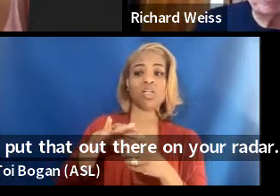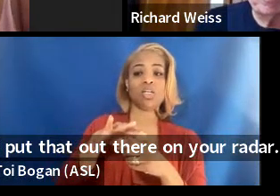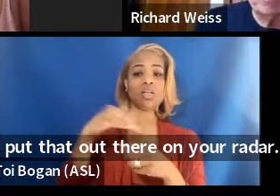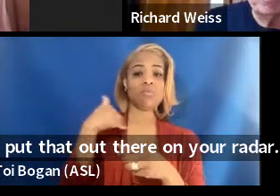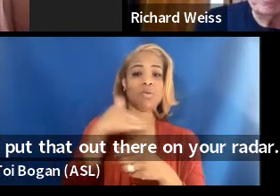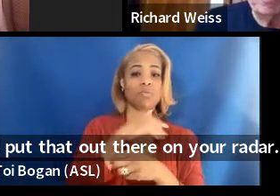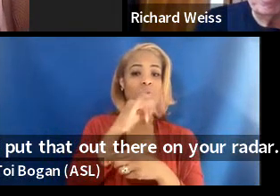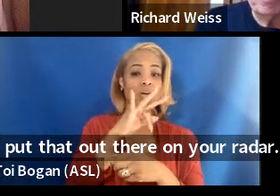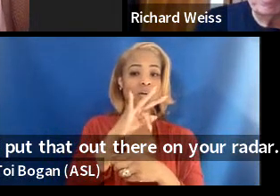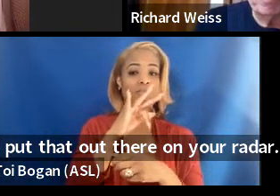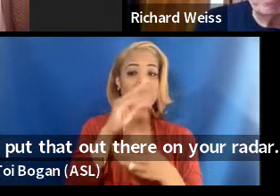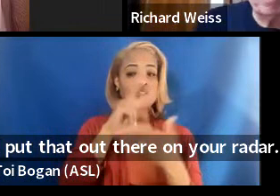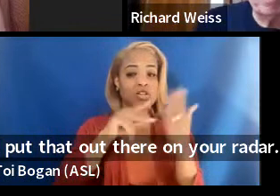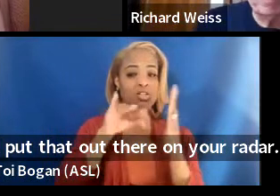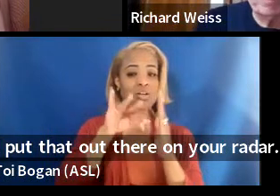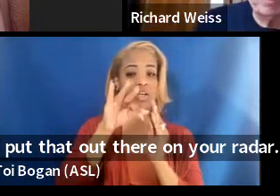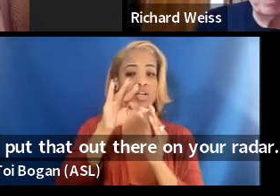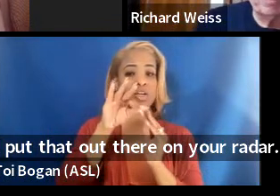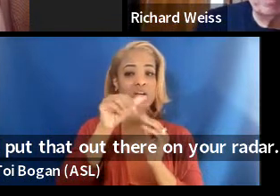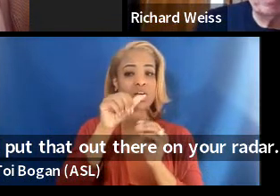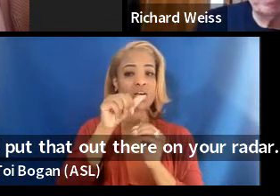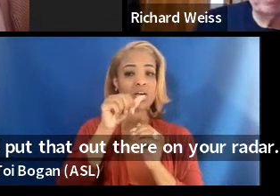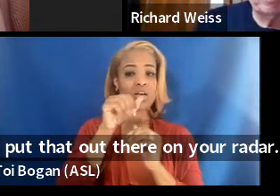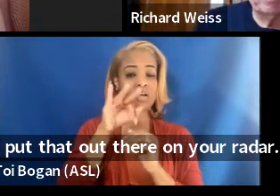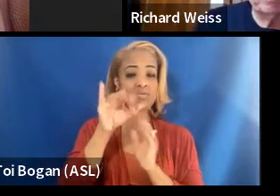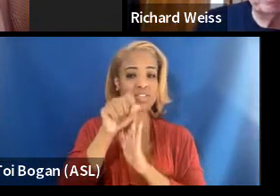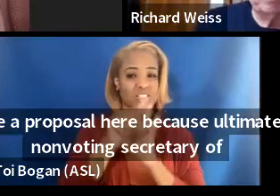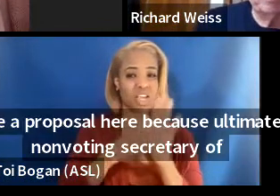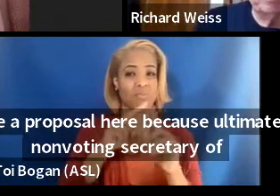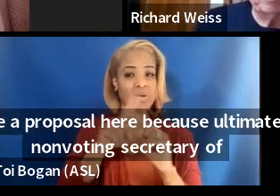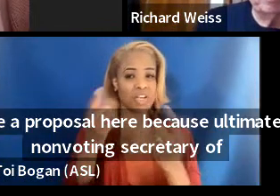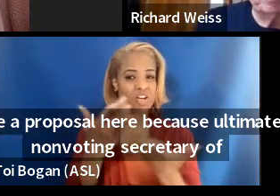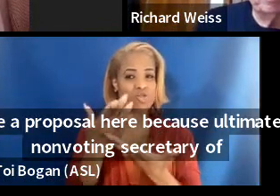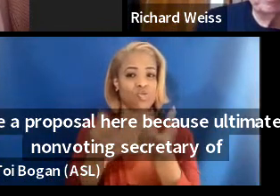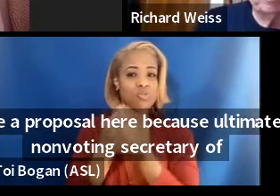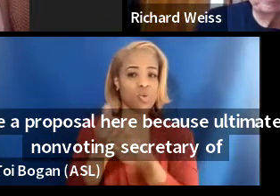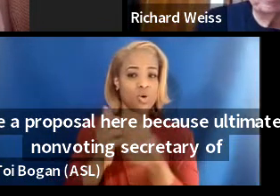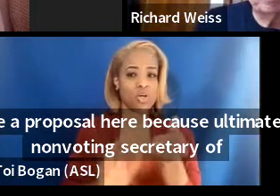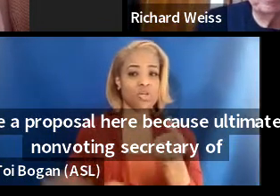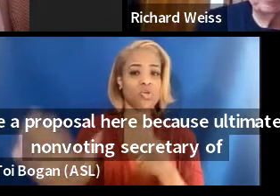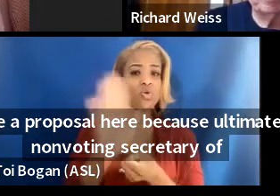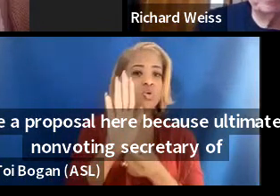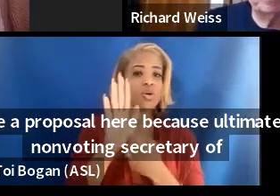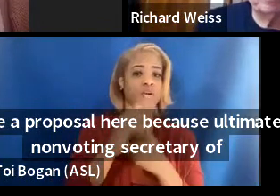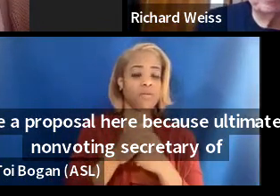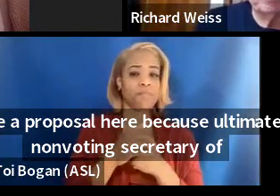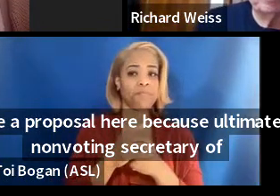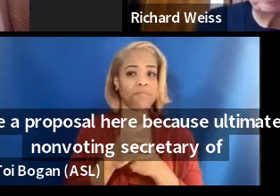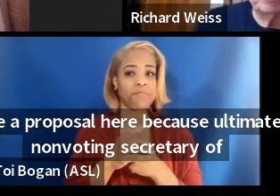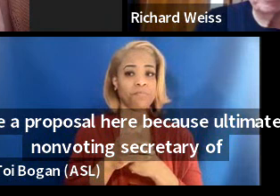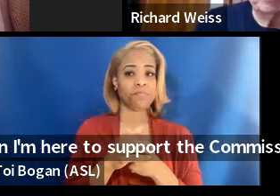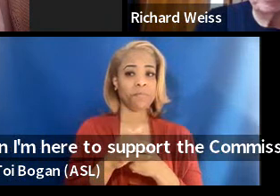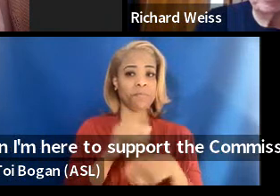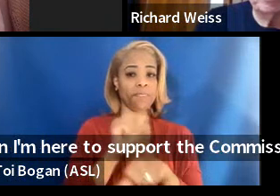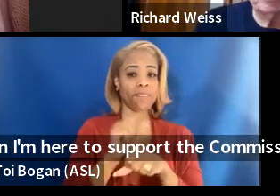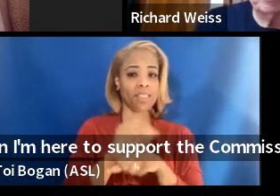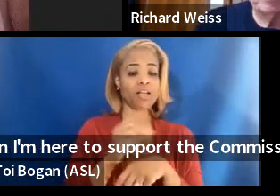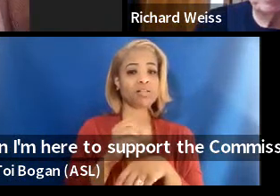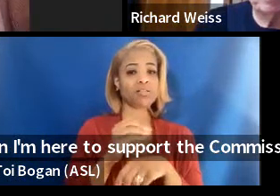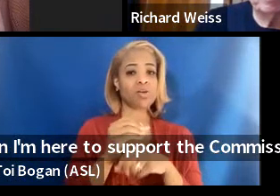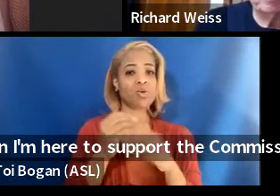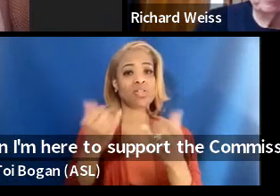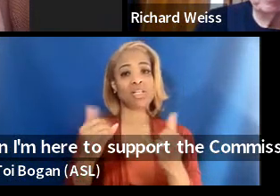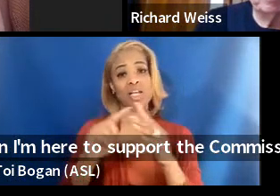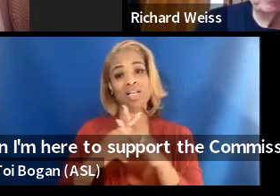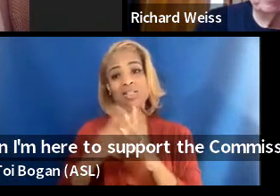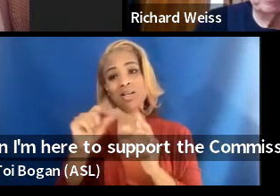the commission's work. Just noting, you know, with today's, like, started a little bit late and